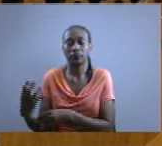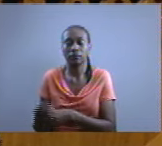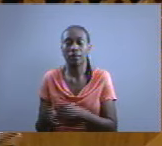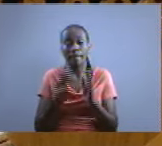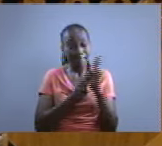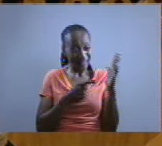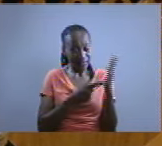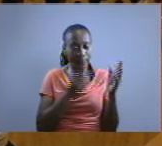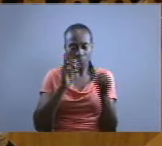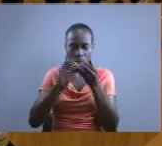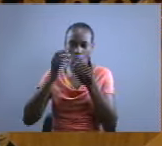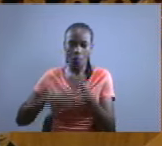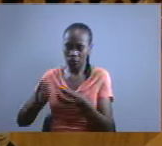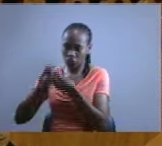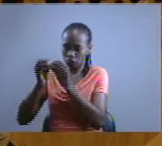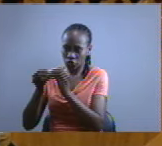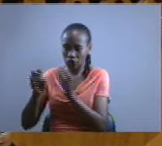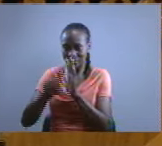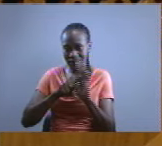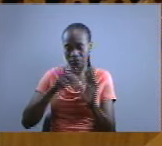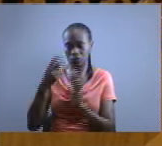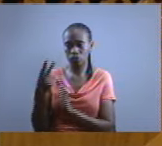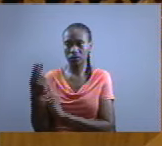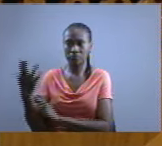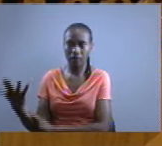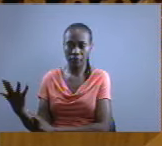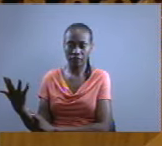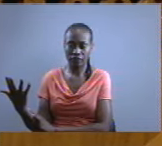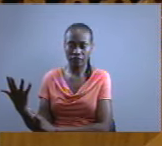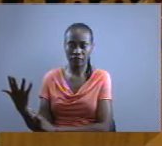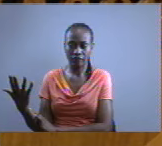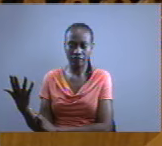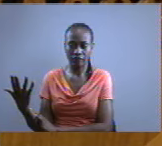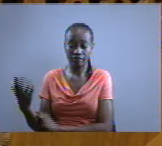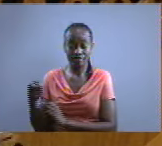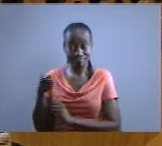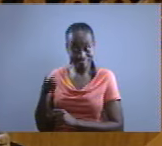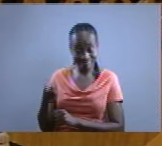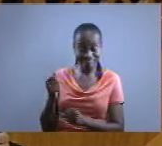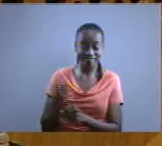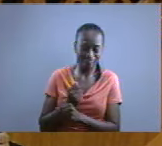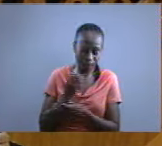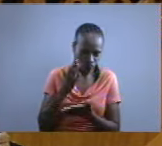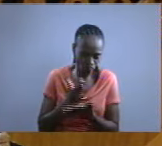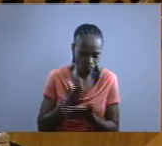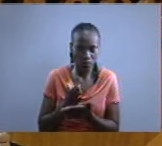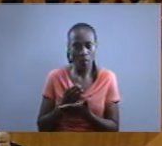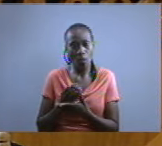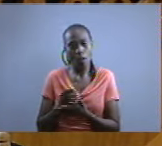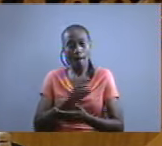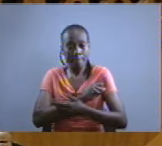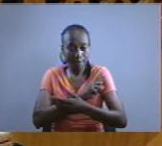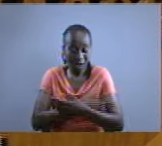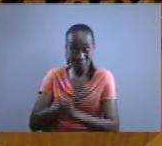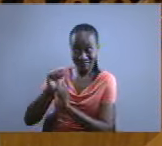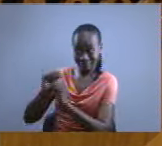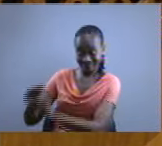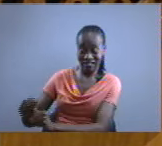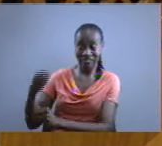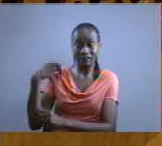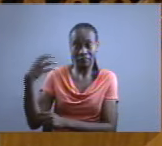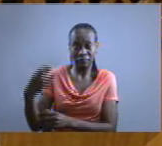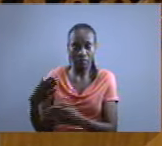to amend Section 25, which ensure that the powers of the minister to